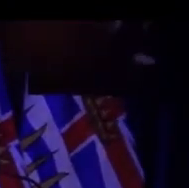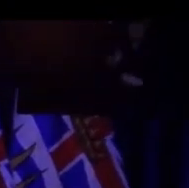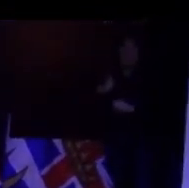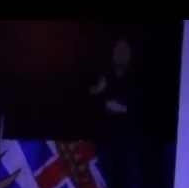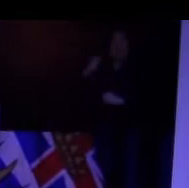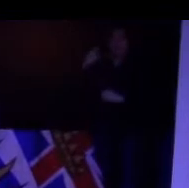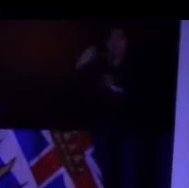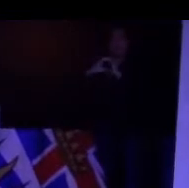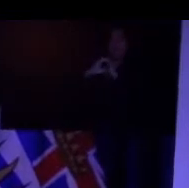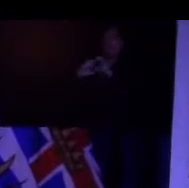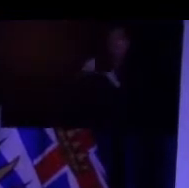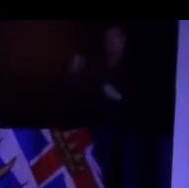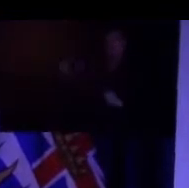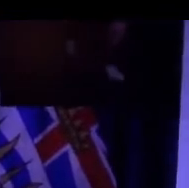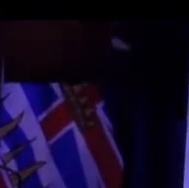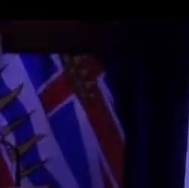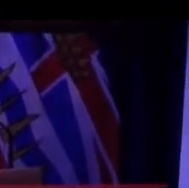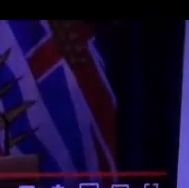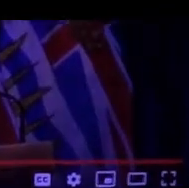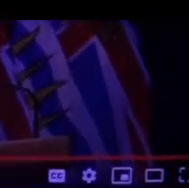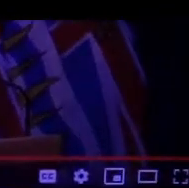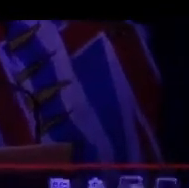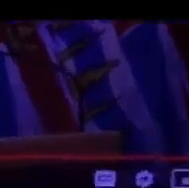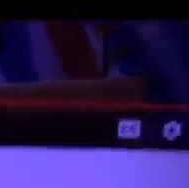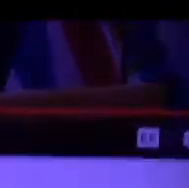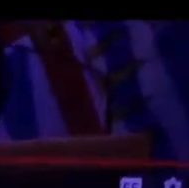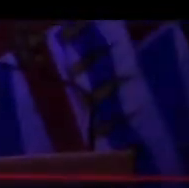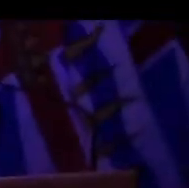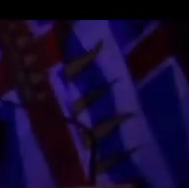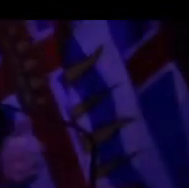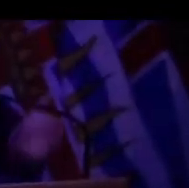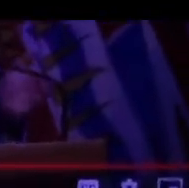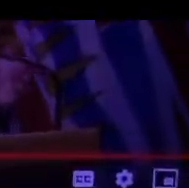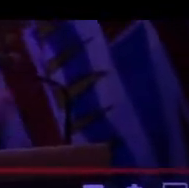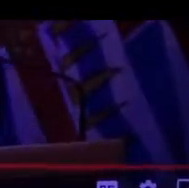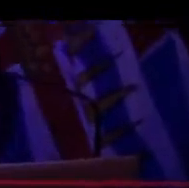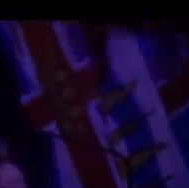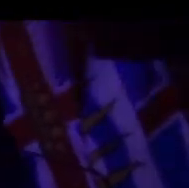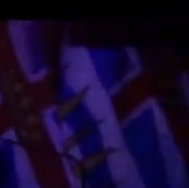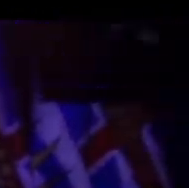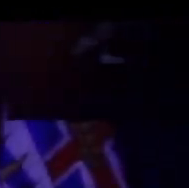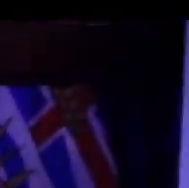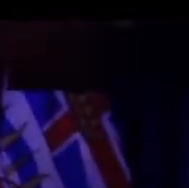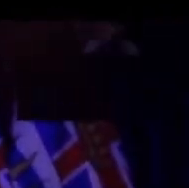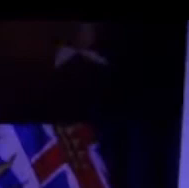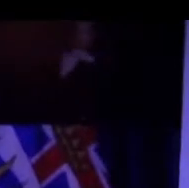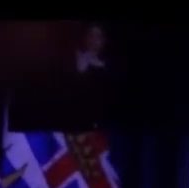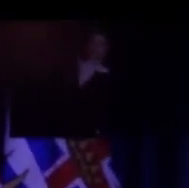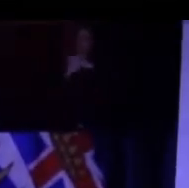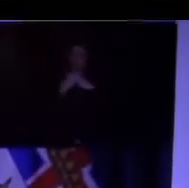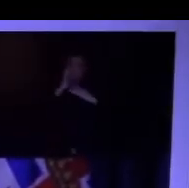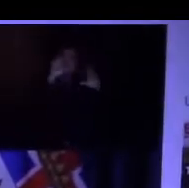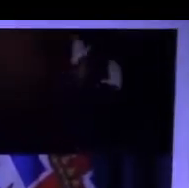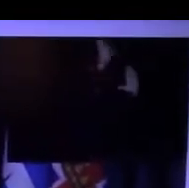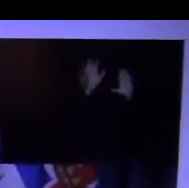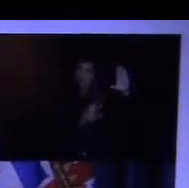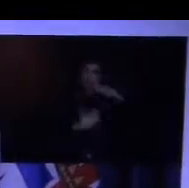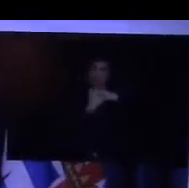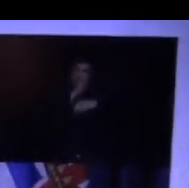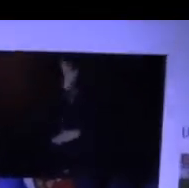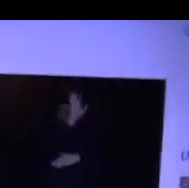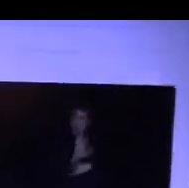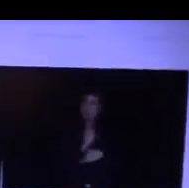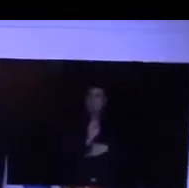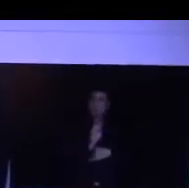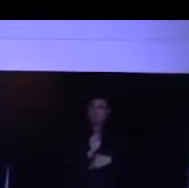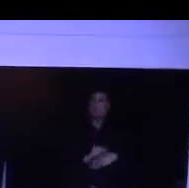It's insignificant as to what they have to say, because when I take it to court, we know what's going to happen with ShaMay,